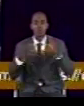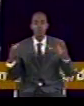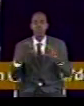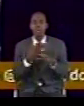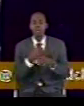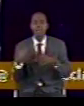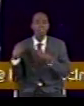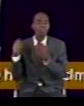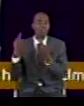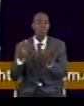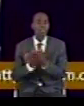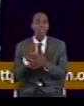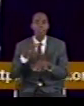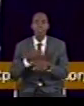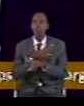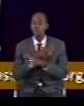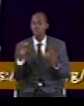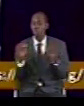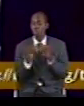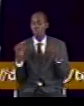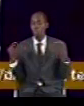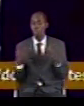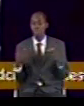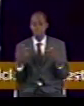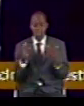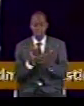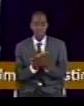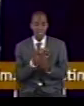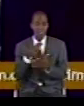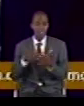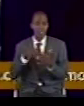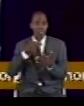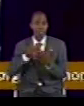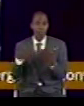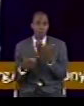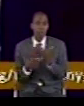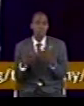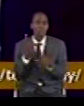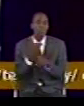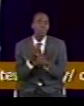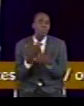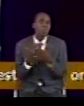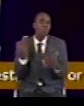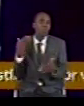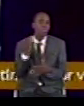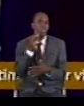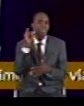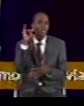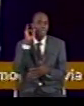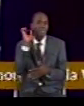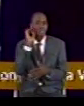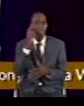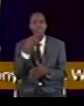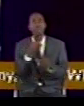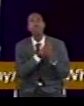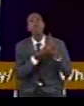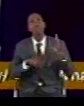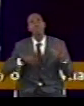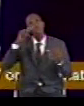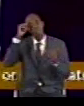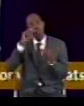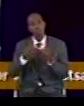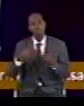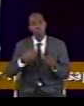pain again. And this program, this crusade, day before yesterday, as I came, I said, God, remember me, because for